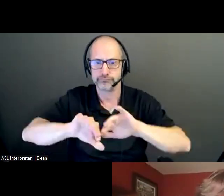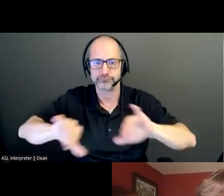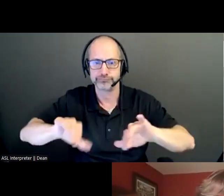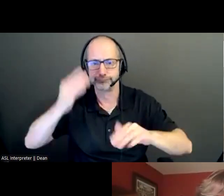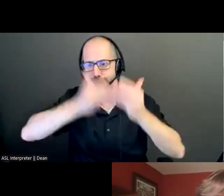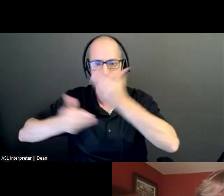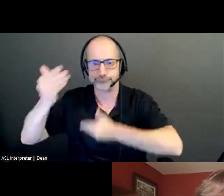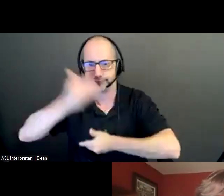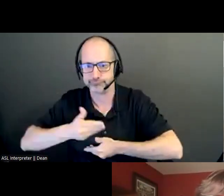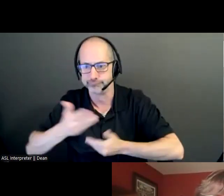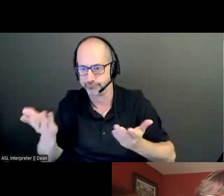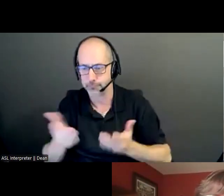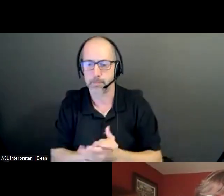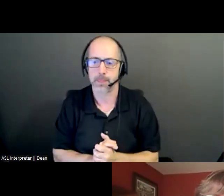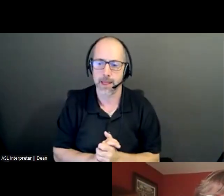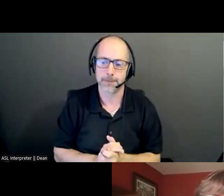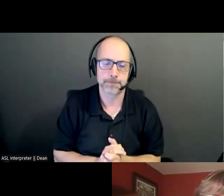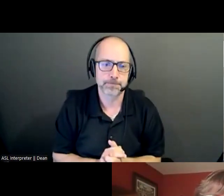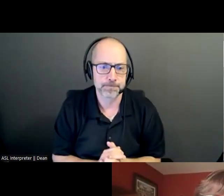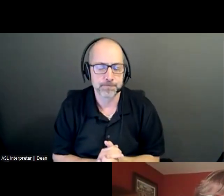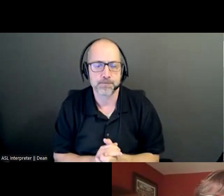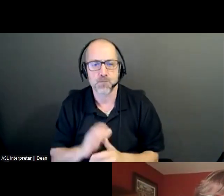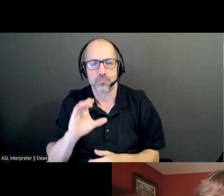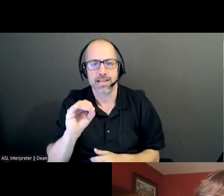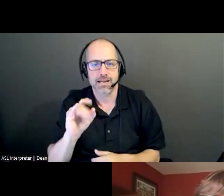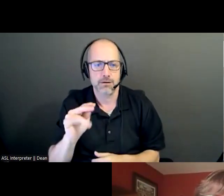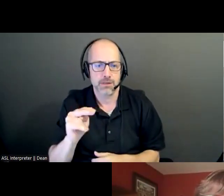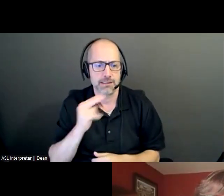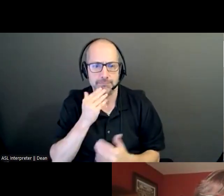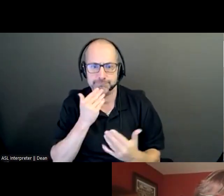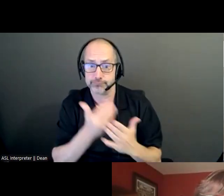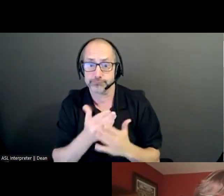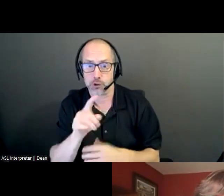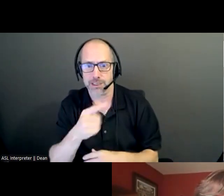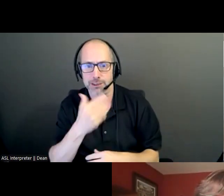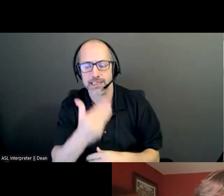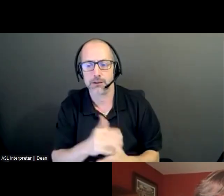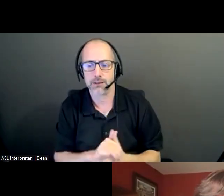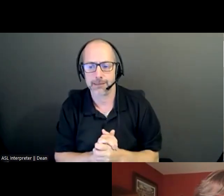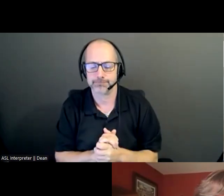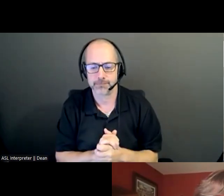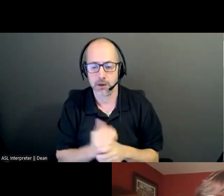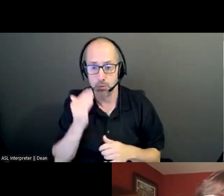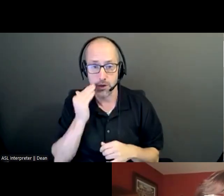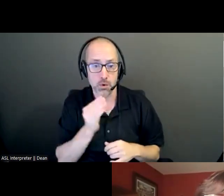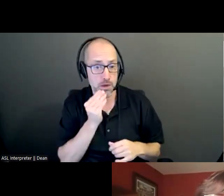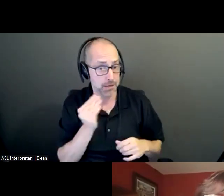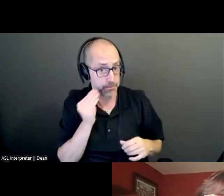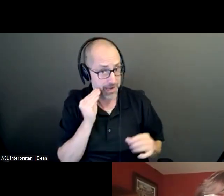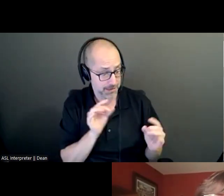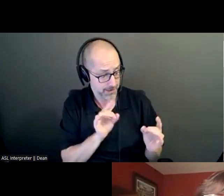Thank you for that question, Katrina. So, well, first of all, we know that in domestic violence